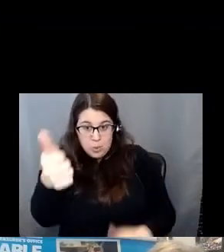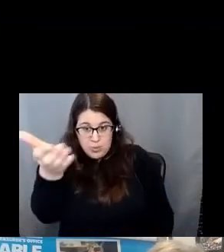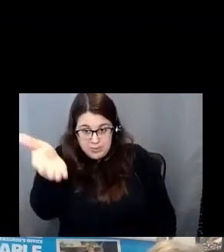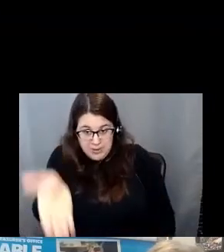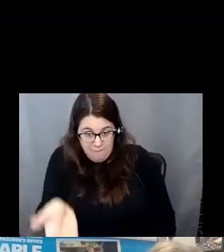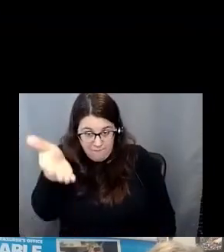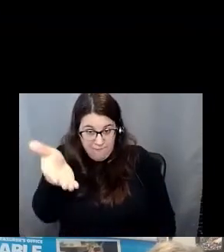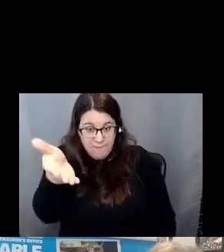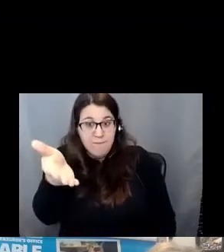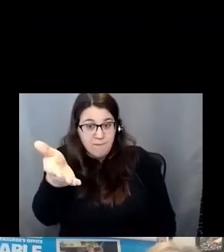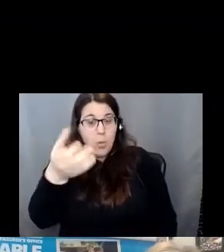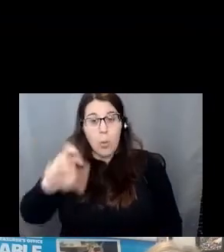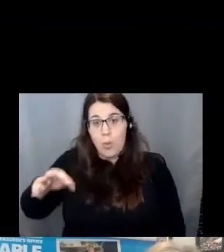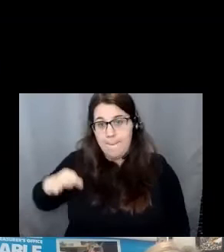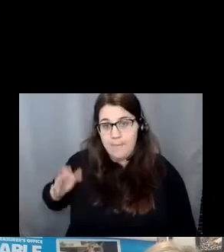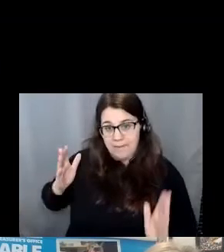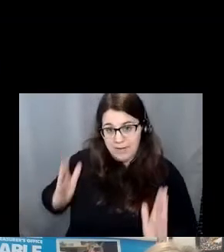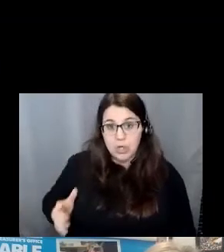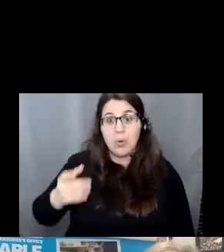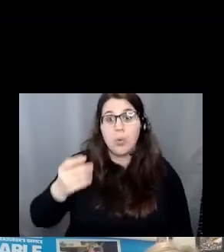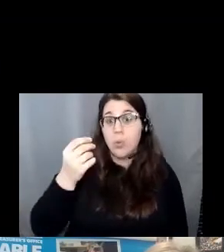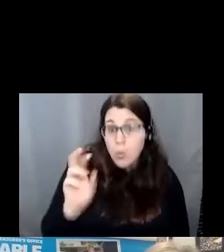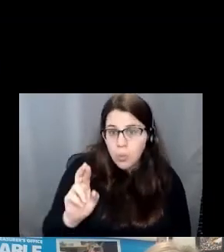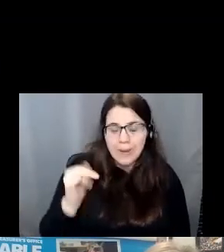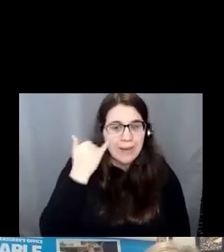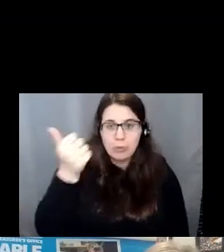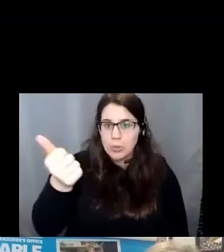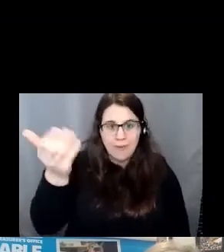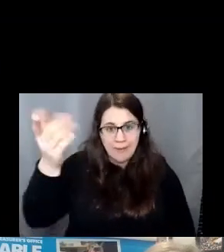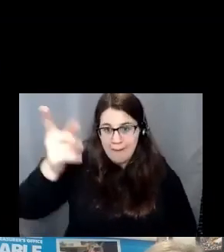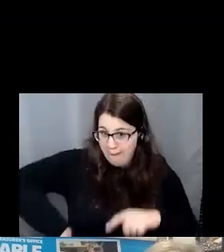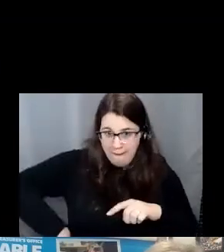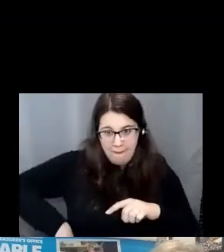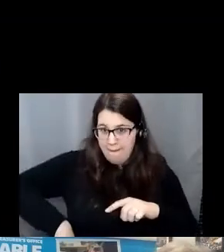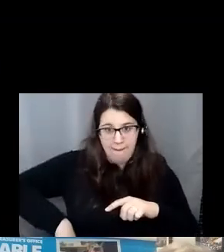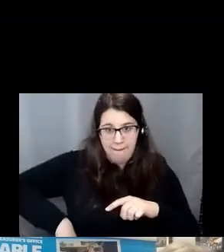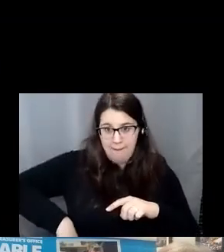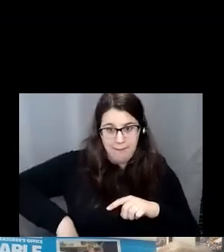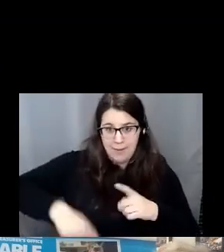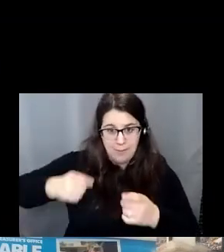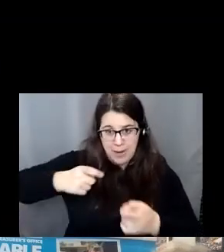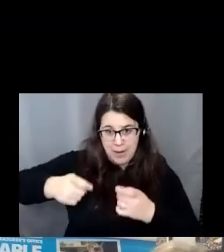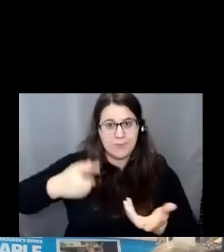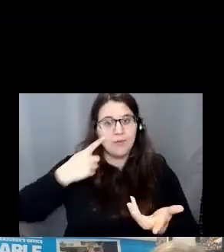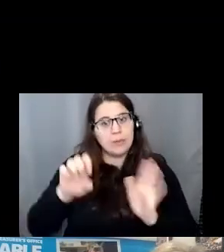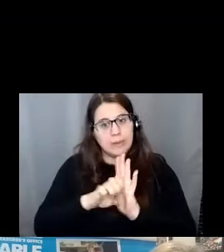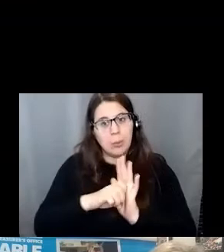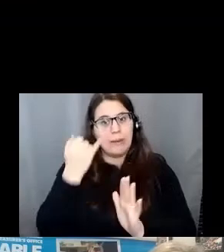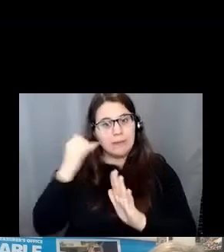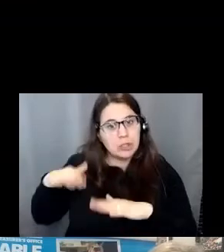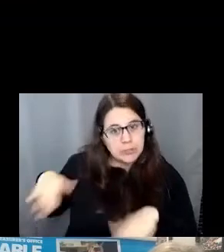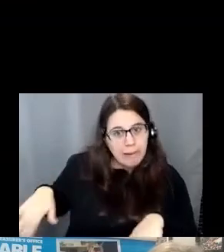or the beneficiary. Or if the individual is not able to open and manage the account, for example, if it's a child or